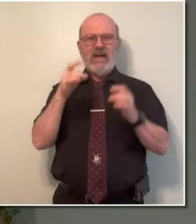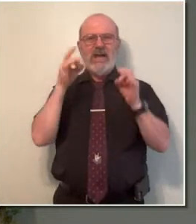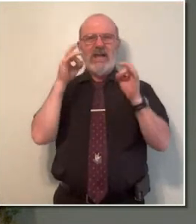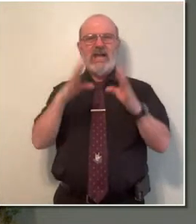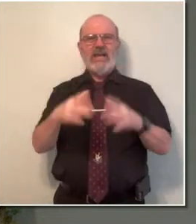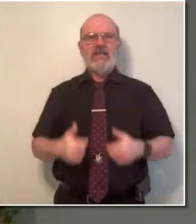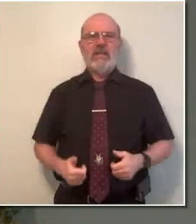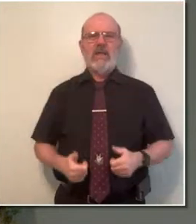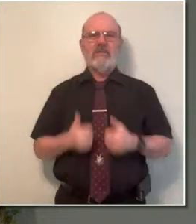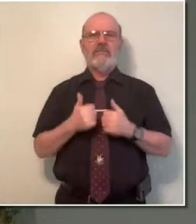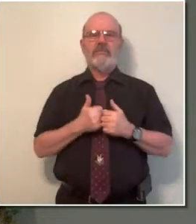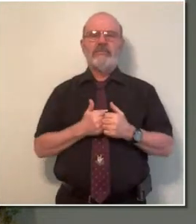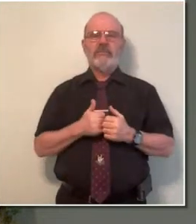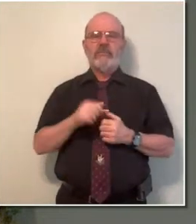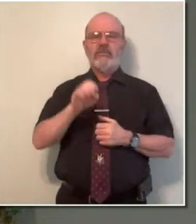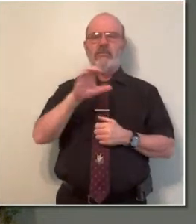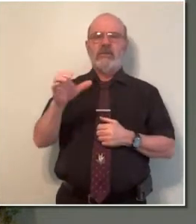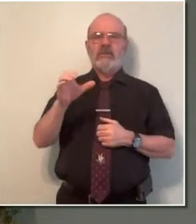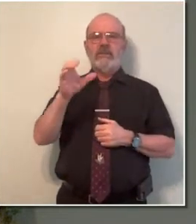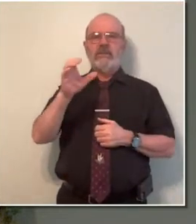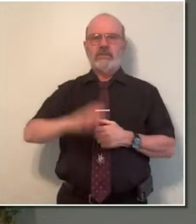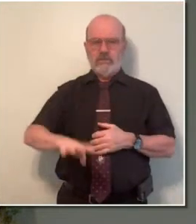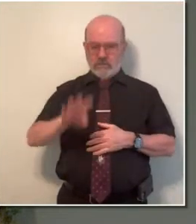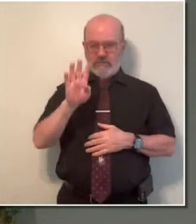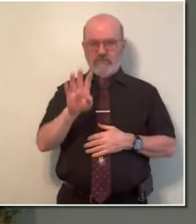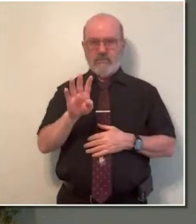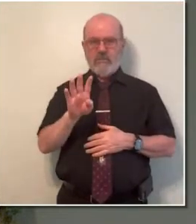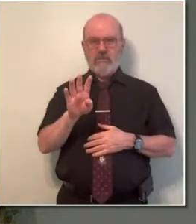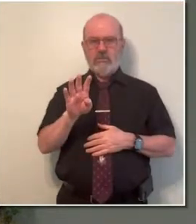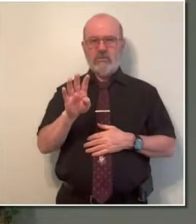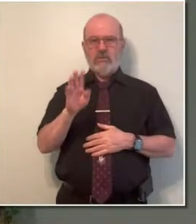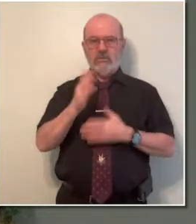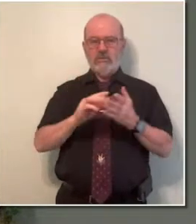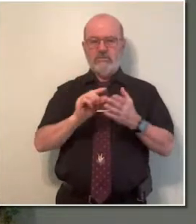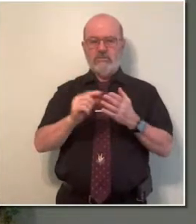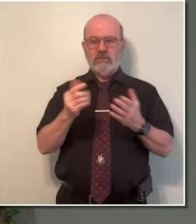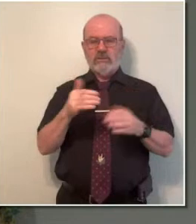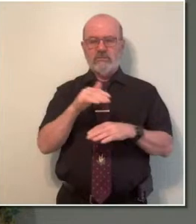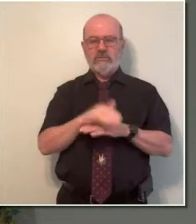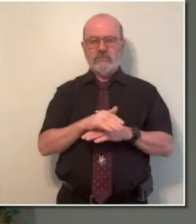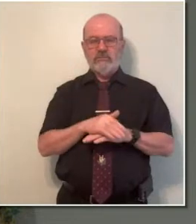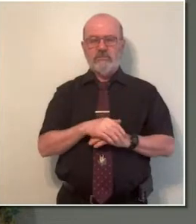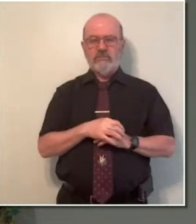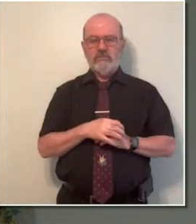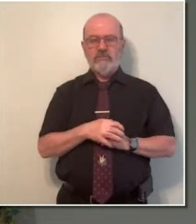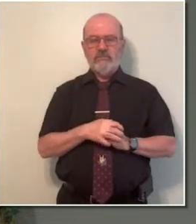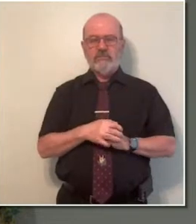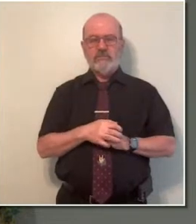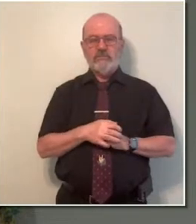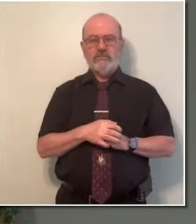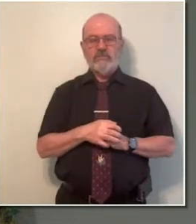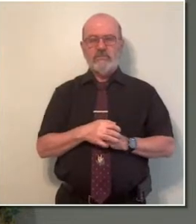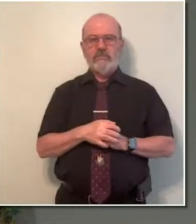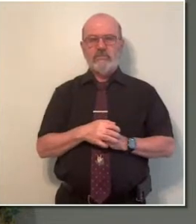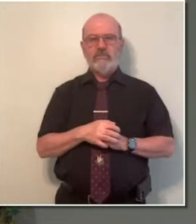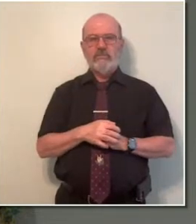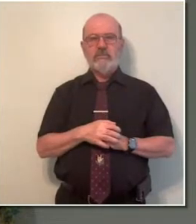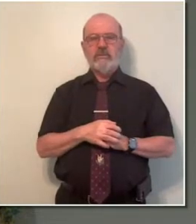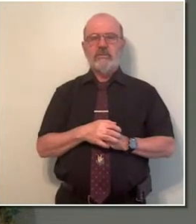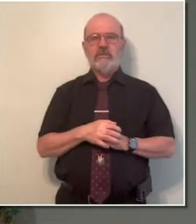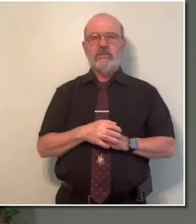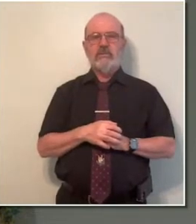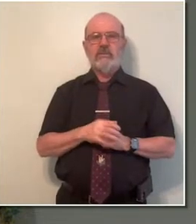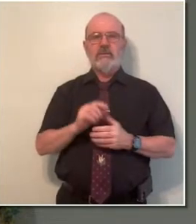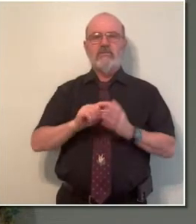So Ecclesiastes chapter 4, let's look at a few verses here tonight and see which direction we're going to go. Verse